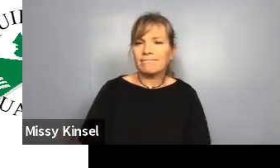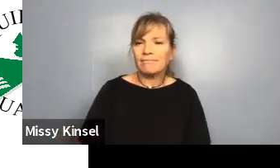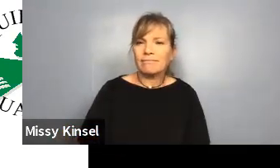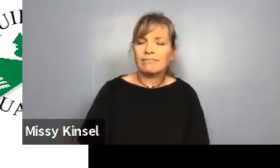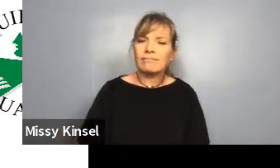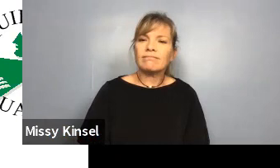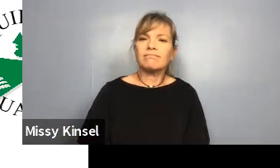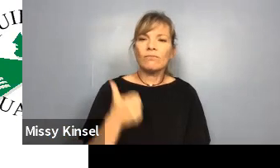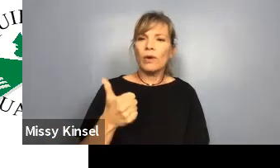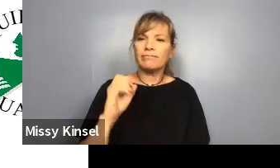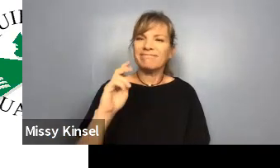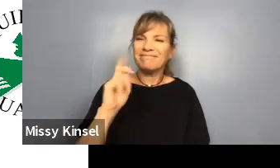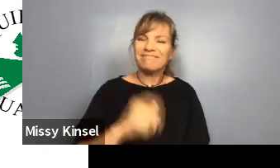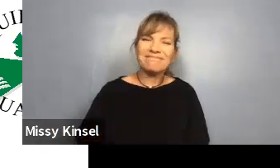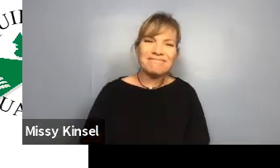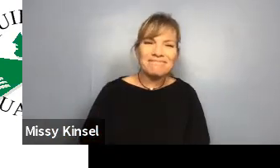Great, okay.